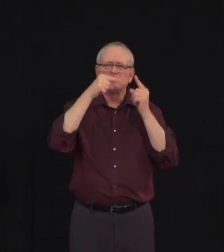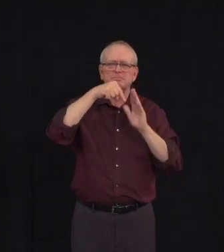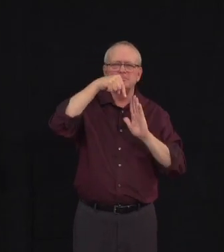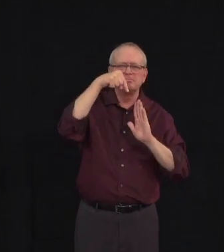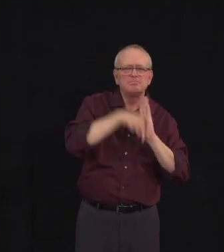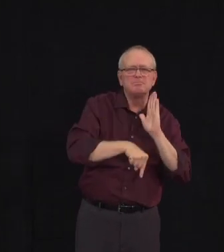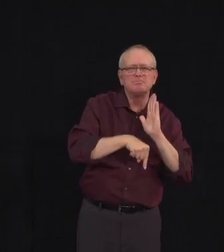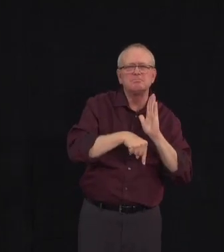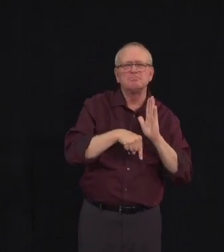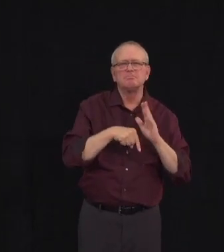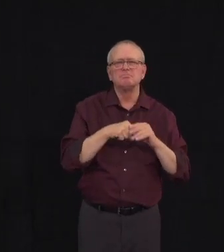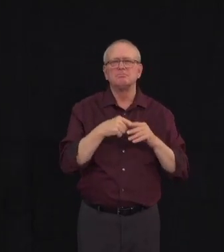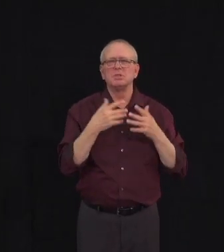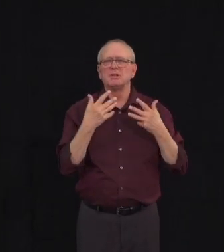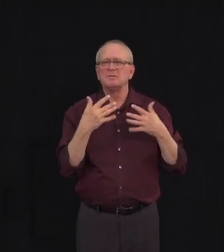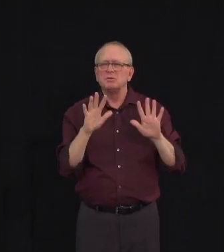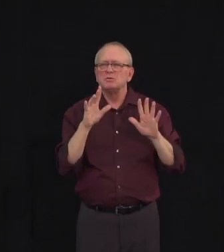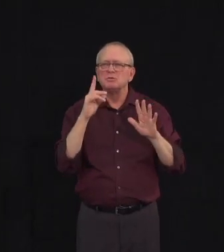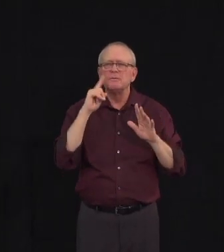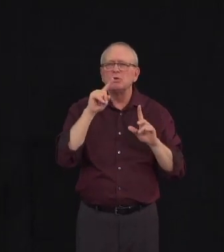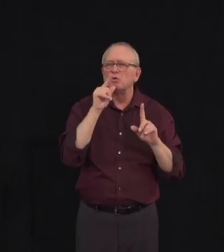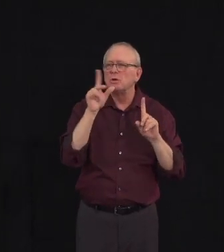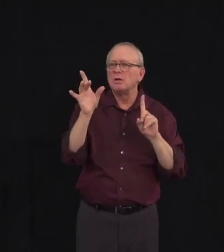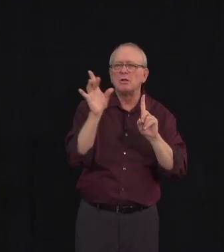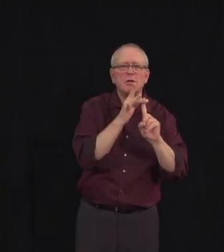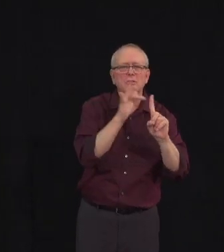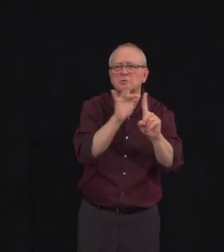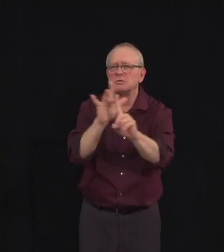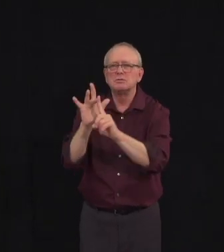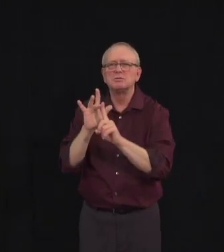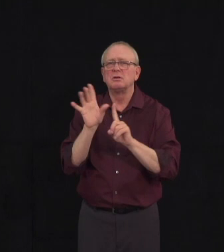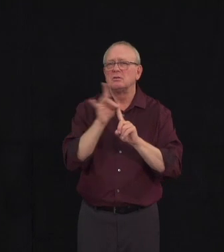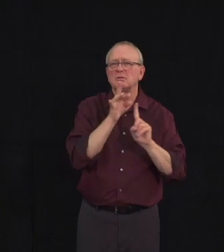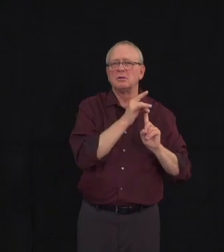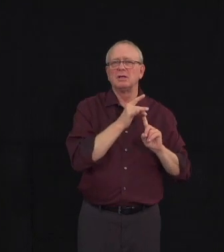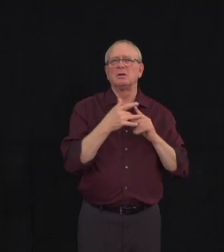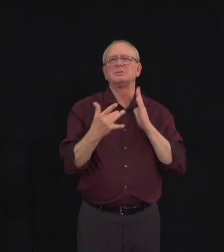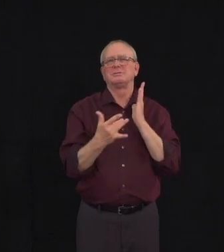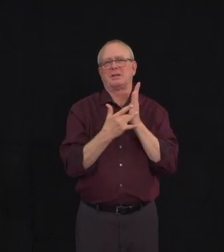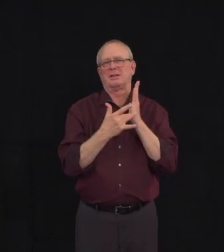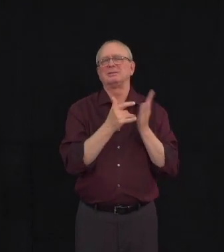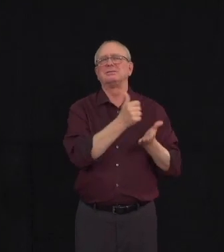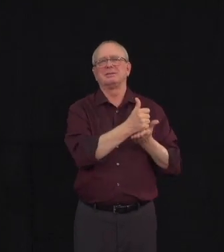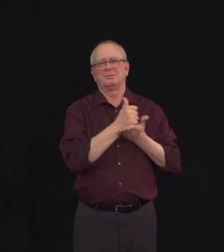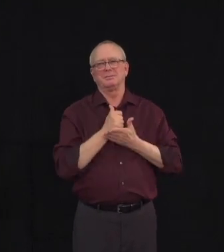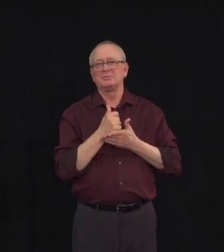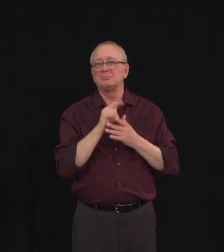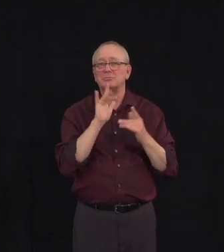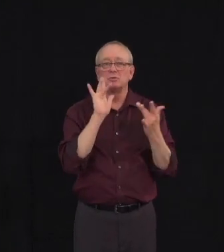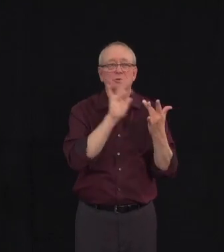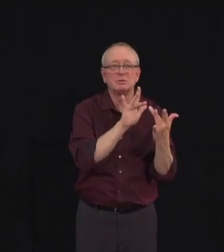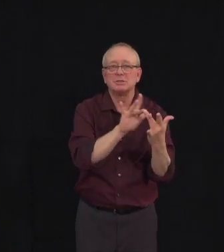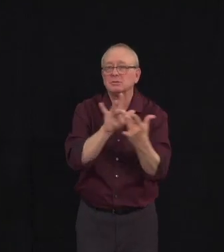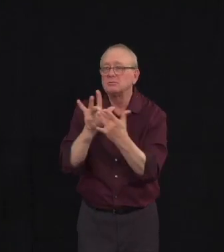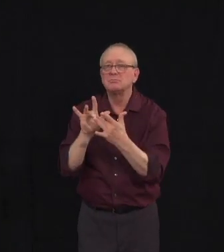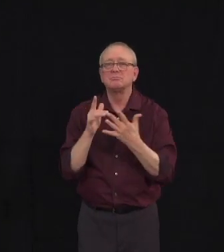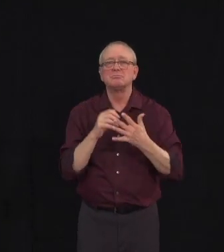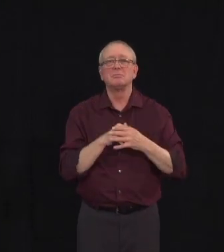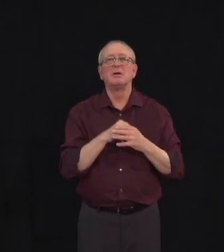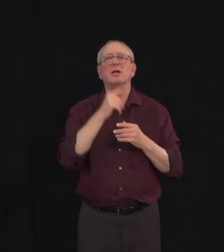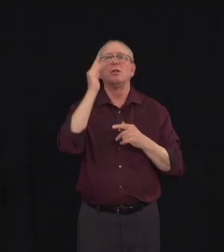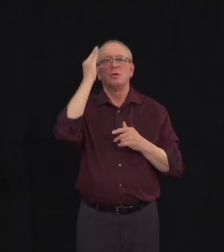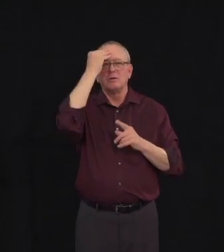exposed, support for those who have tested positive for COVID-19, to enable isolation